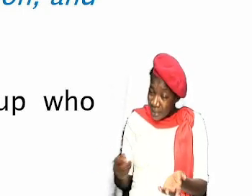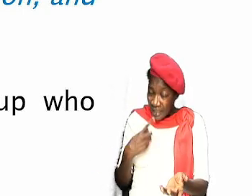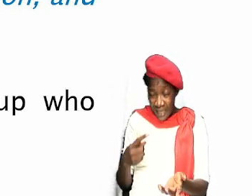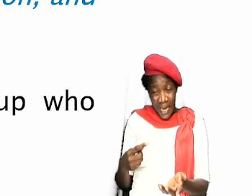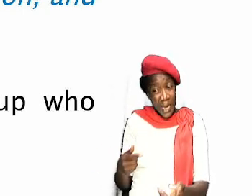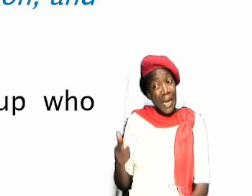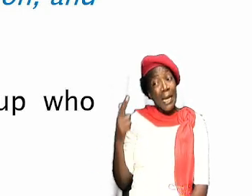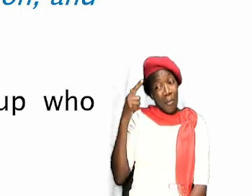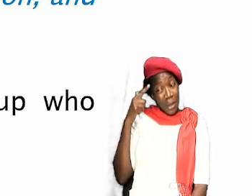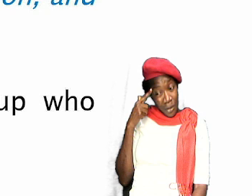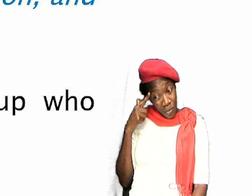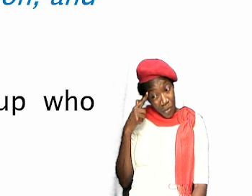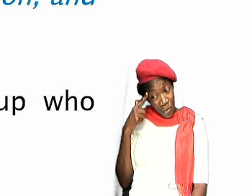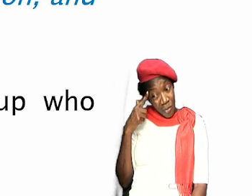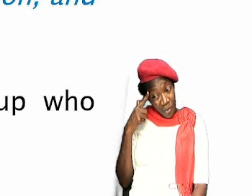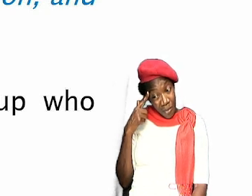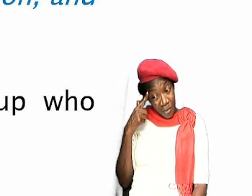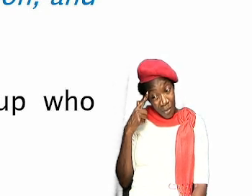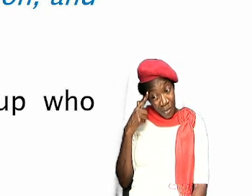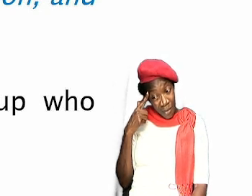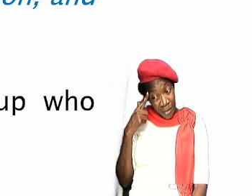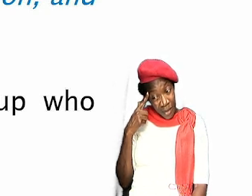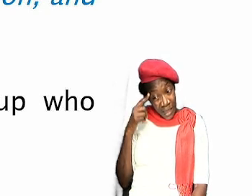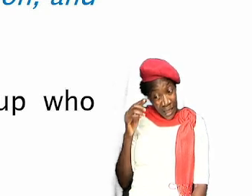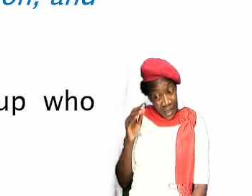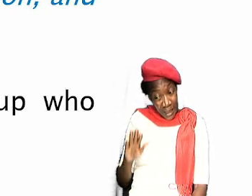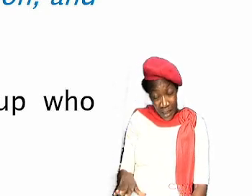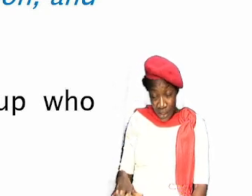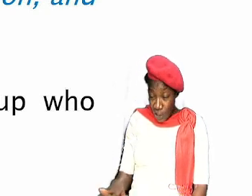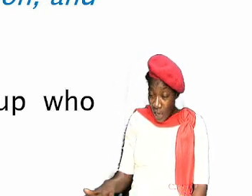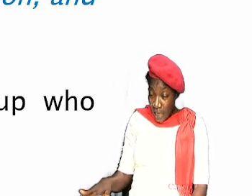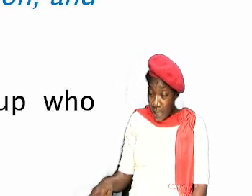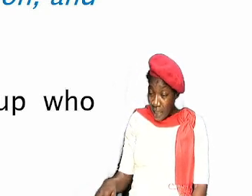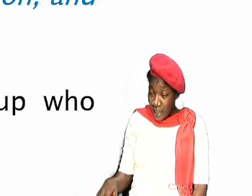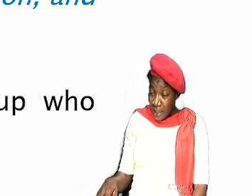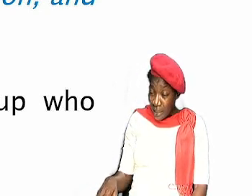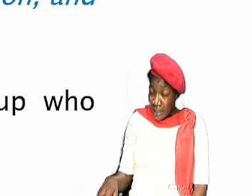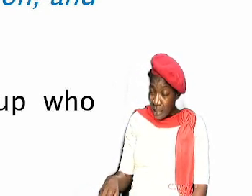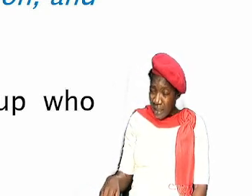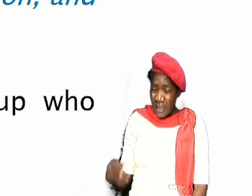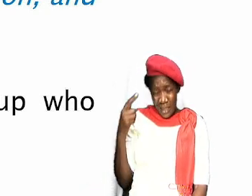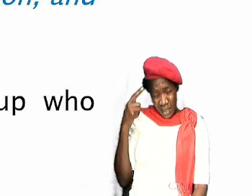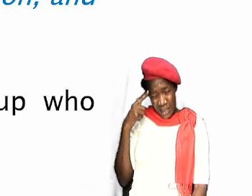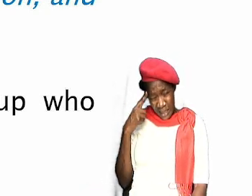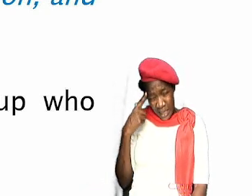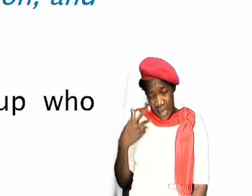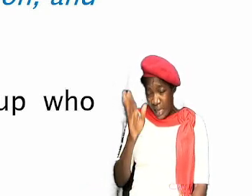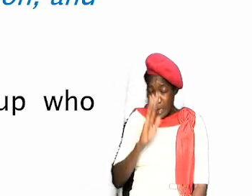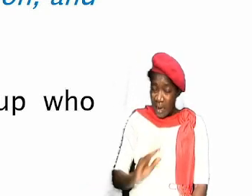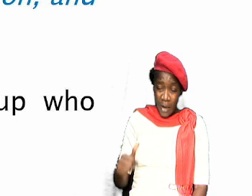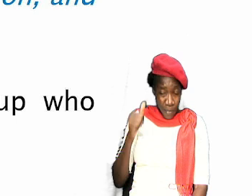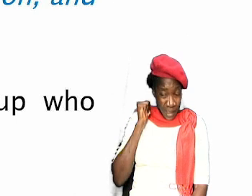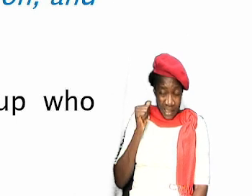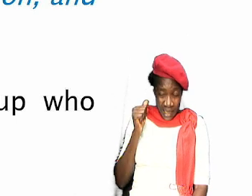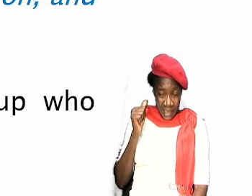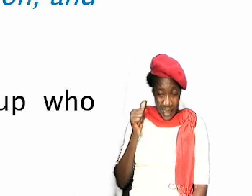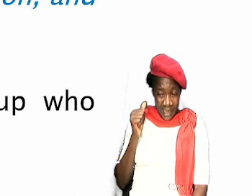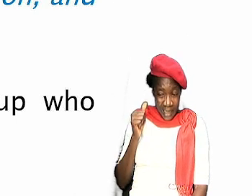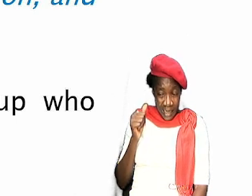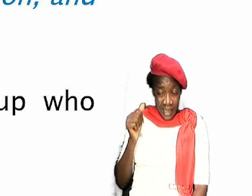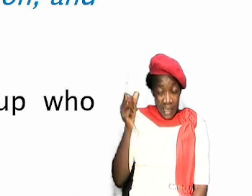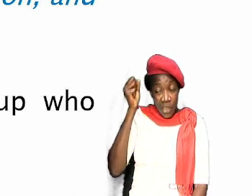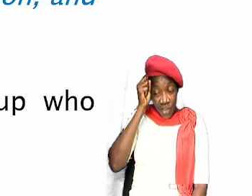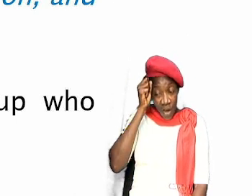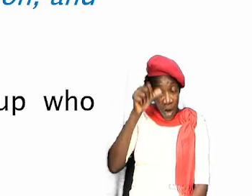of Jesse that is able to play. And one would think that, now that God has rejected Saul and has now